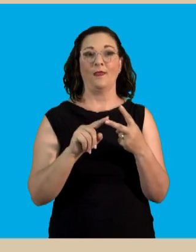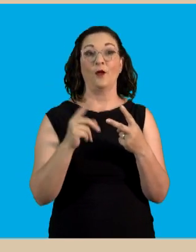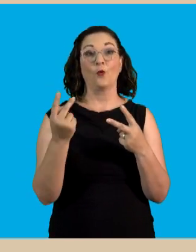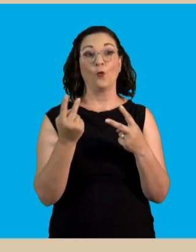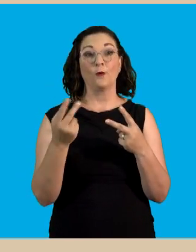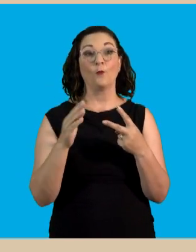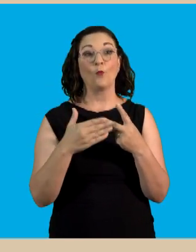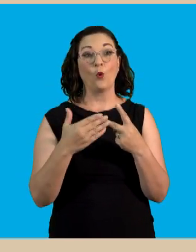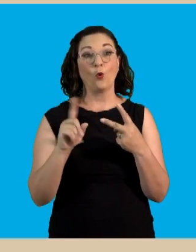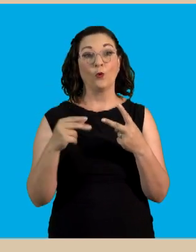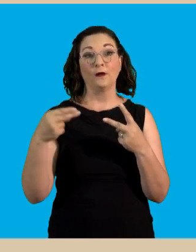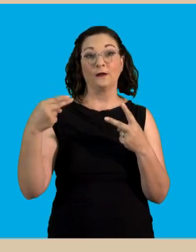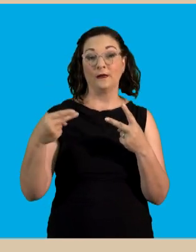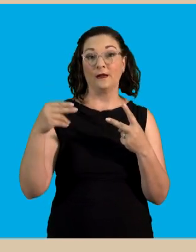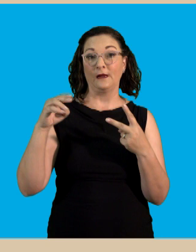and helium